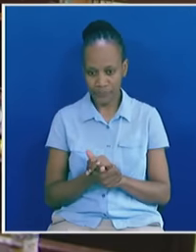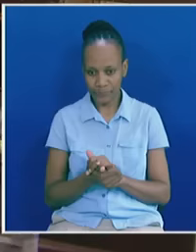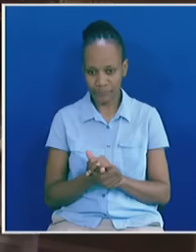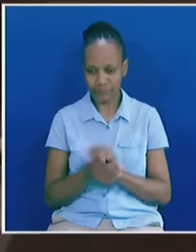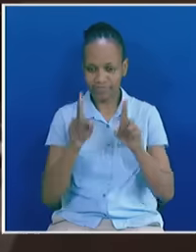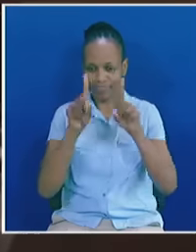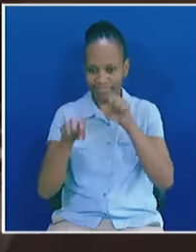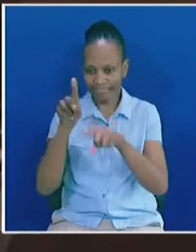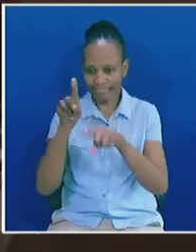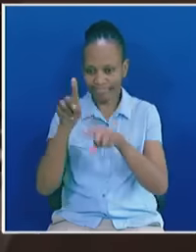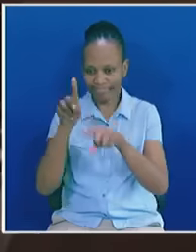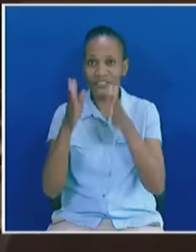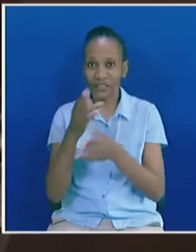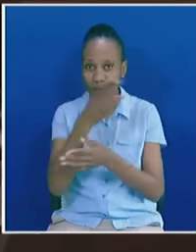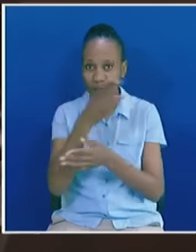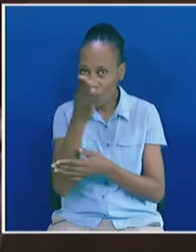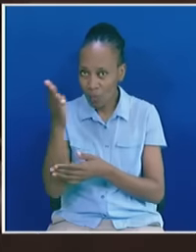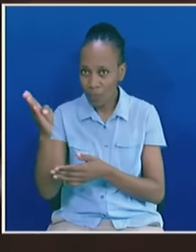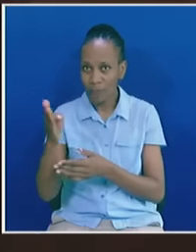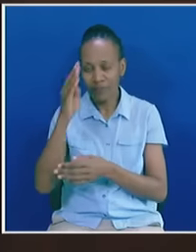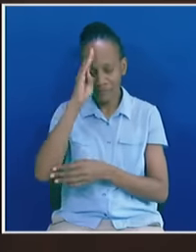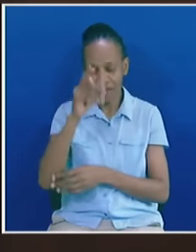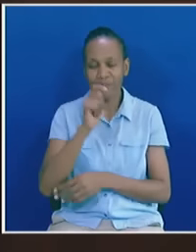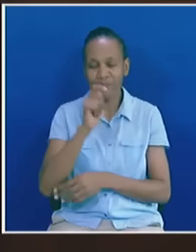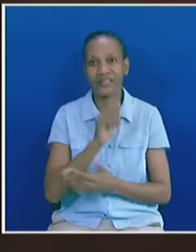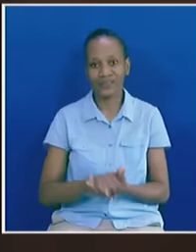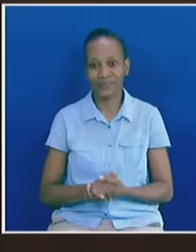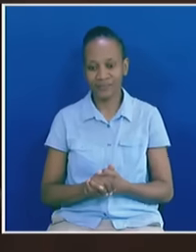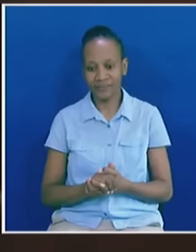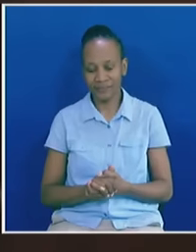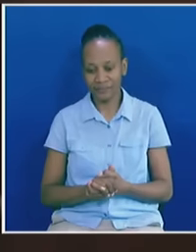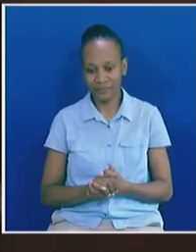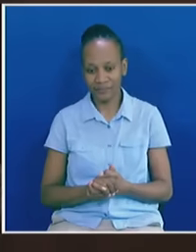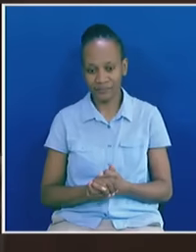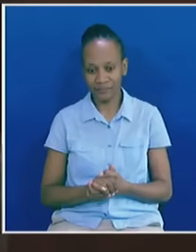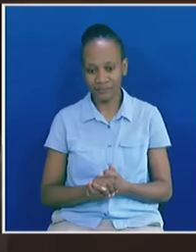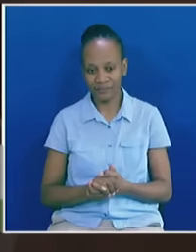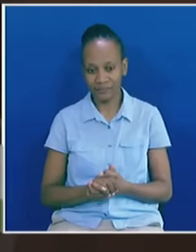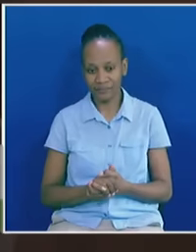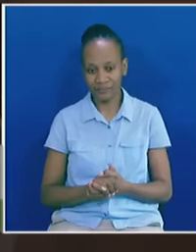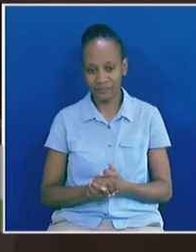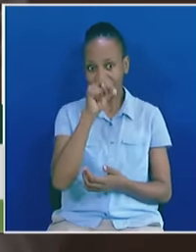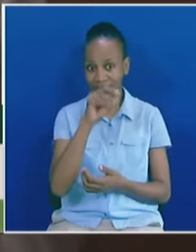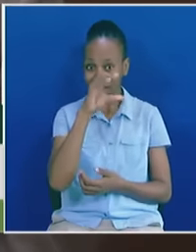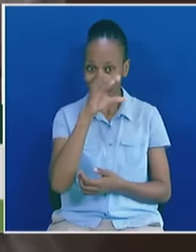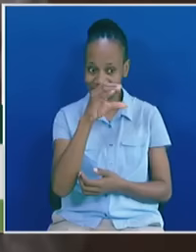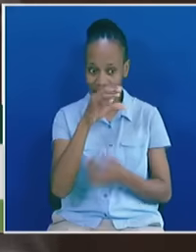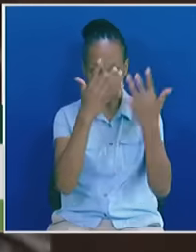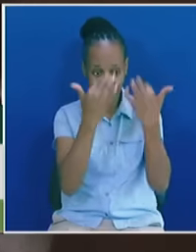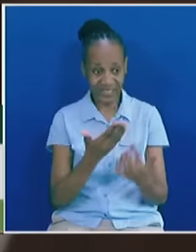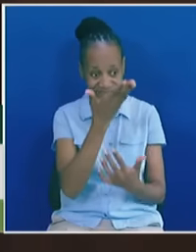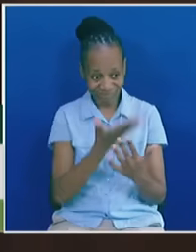esteemed guests, good morning. The ANC supports the